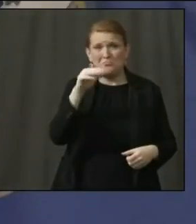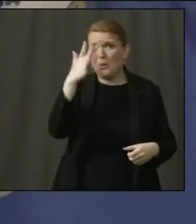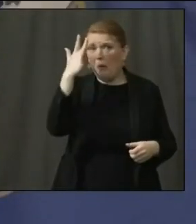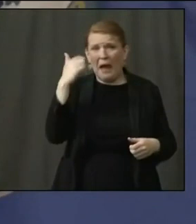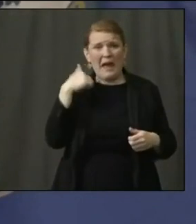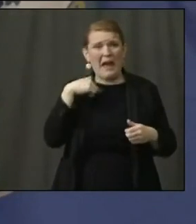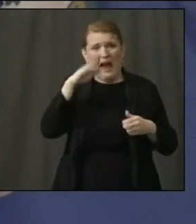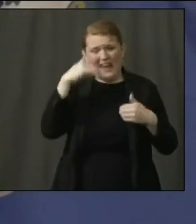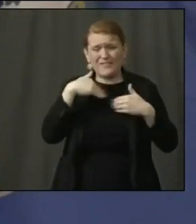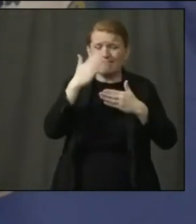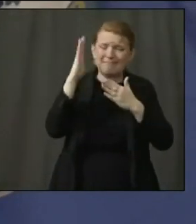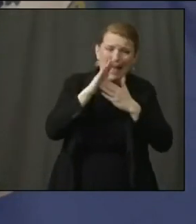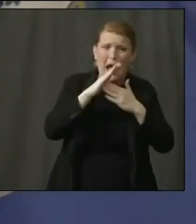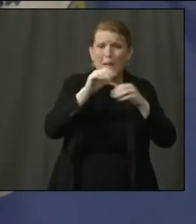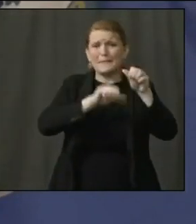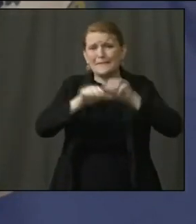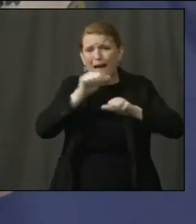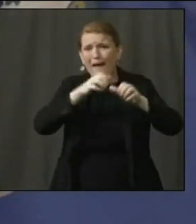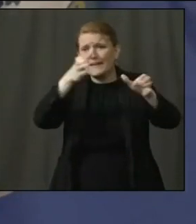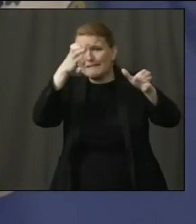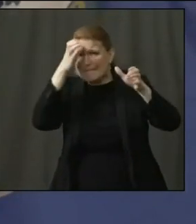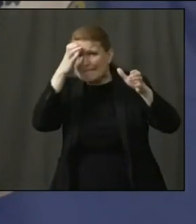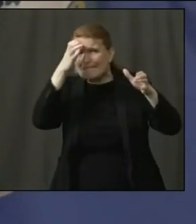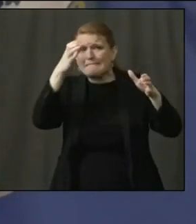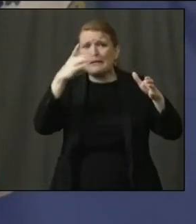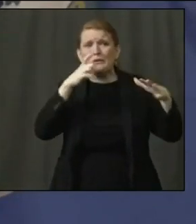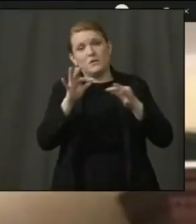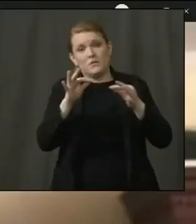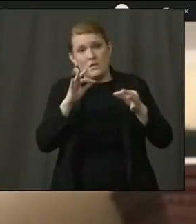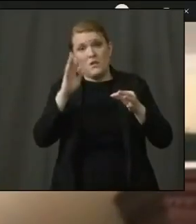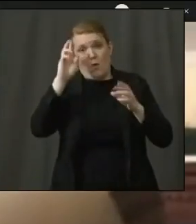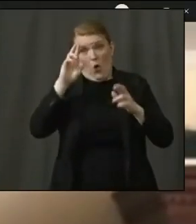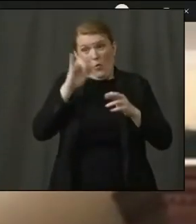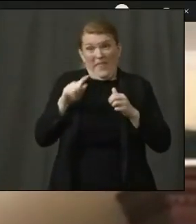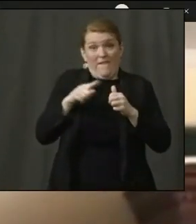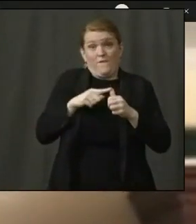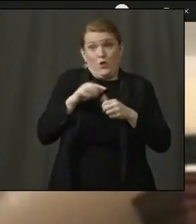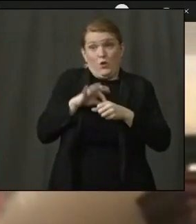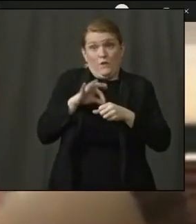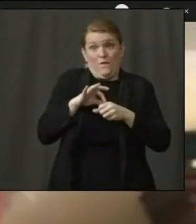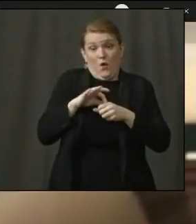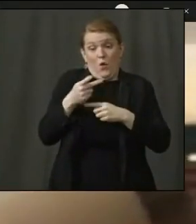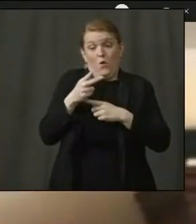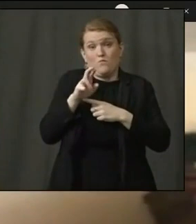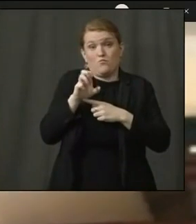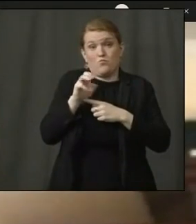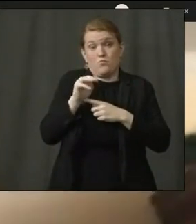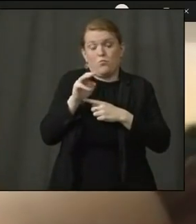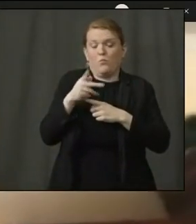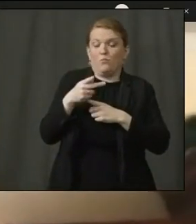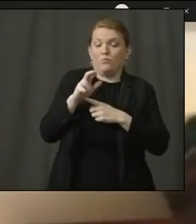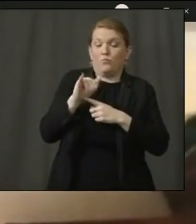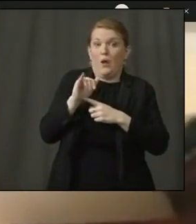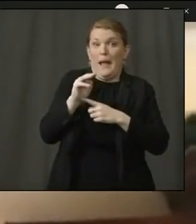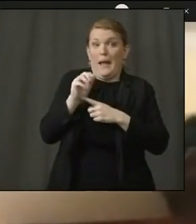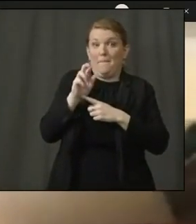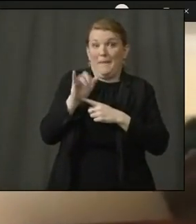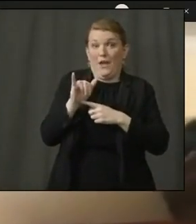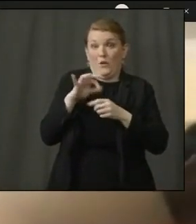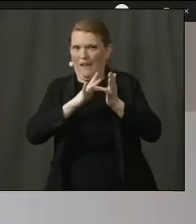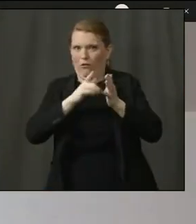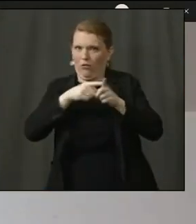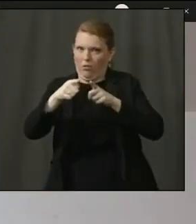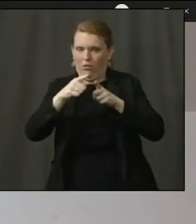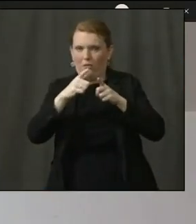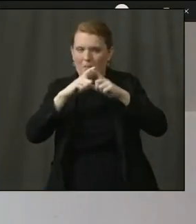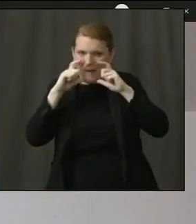who are advising us on what we can do when and how we can do it safely. Governor Lamont invited Dr. William Pettit, a Republican state rep from